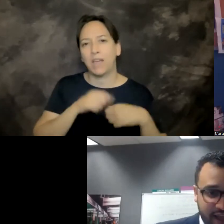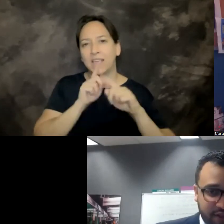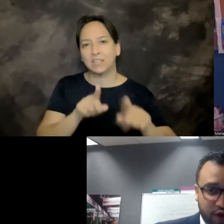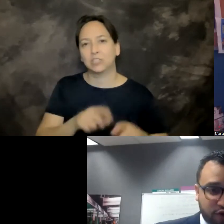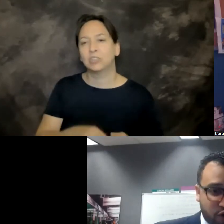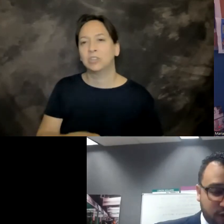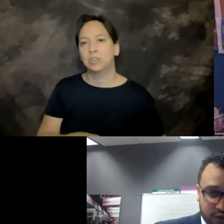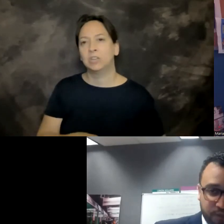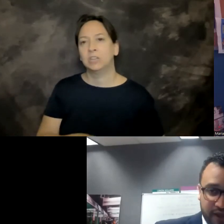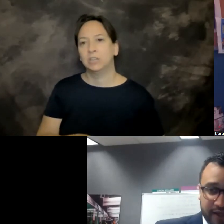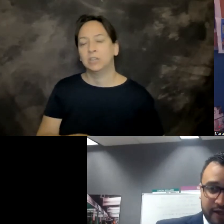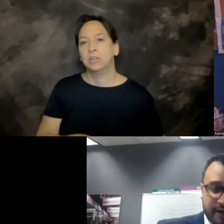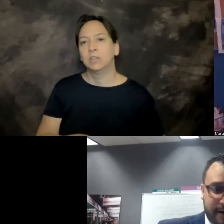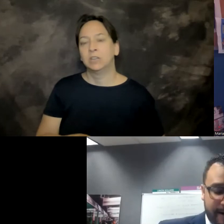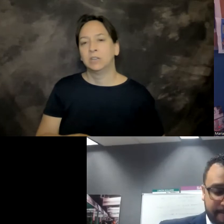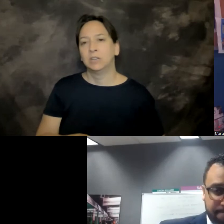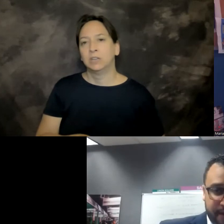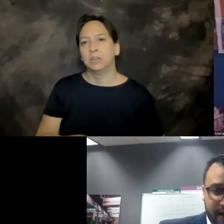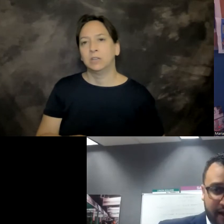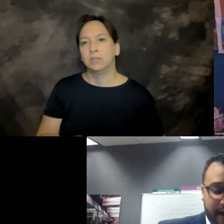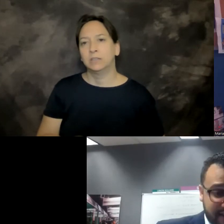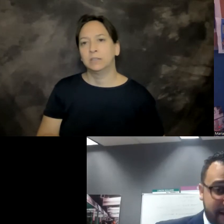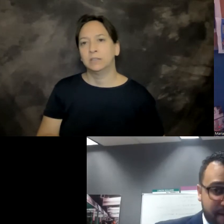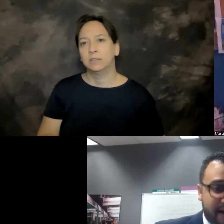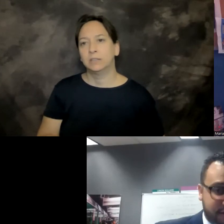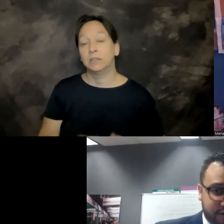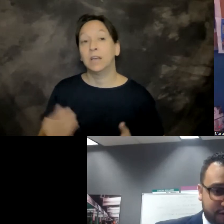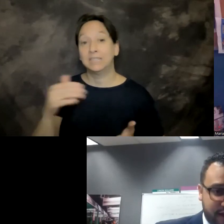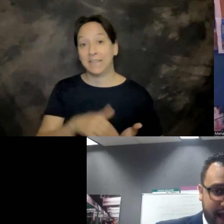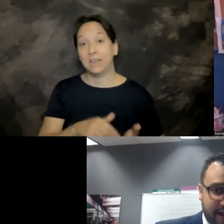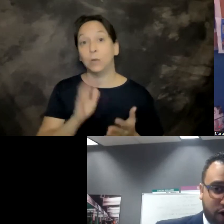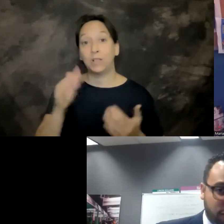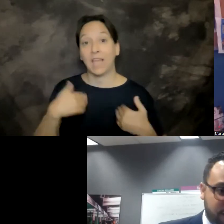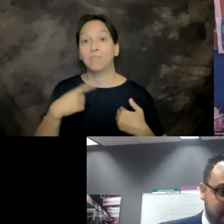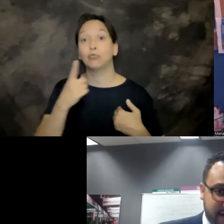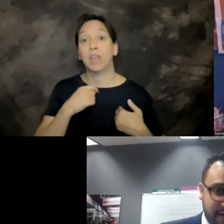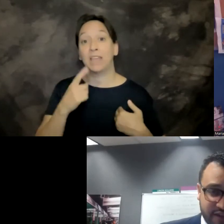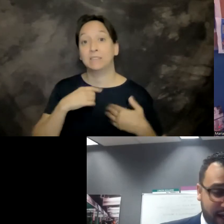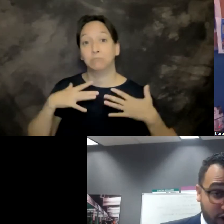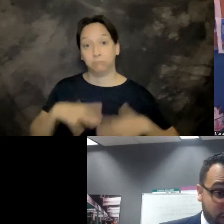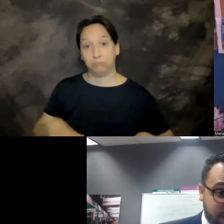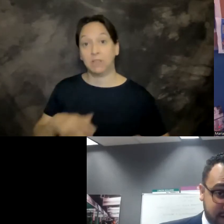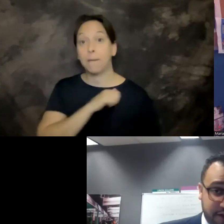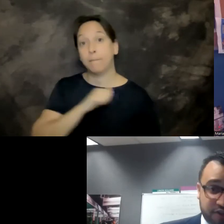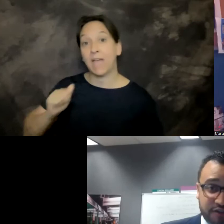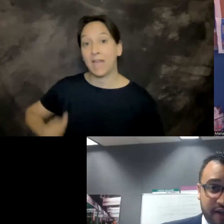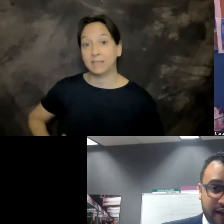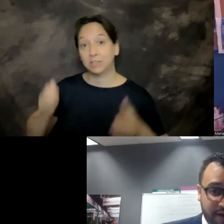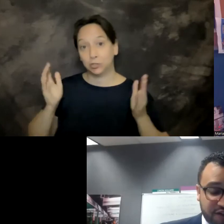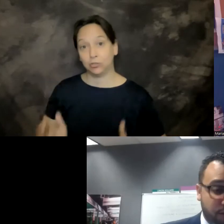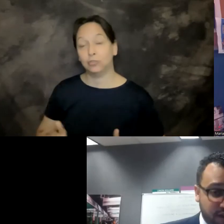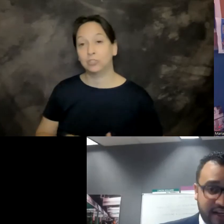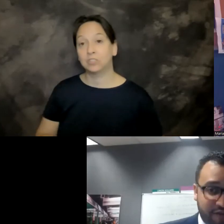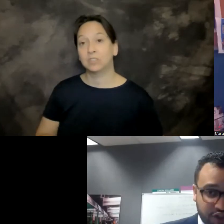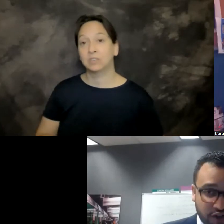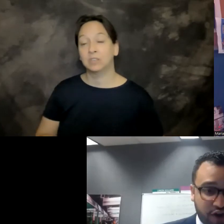that again, there is going to be T ambassadors at all of these stations. And if